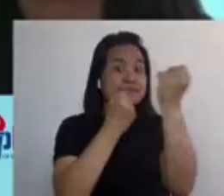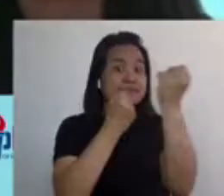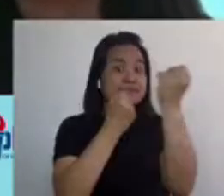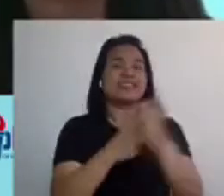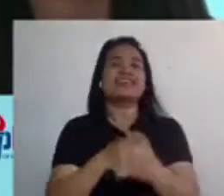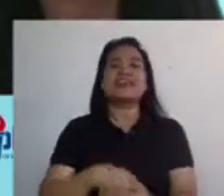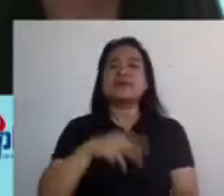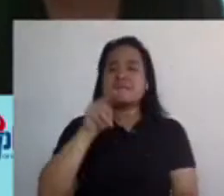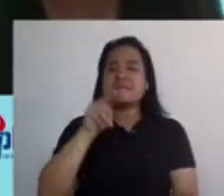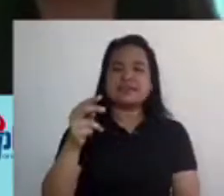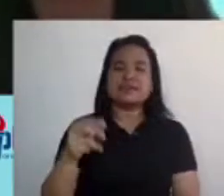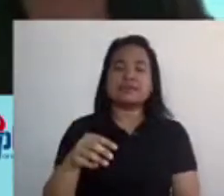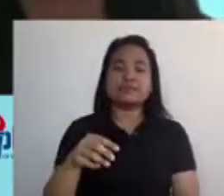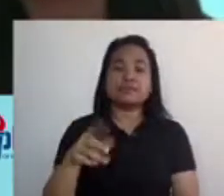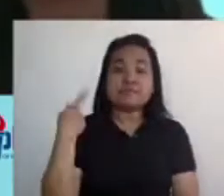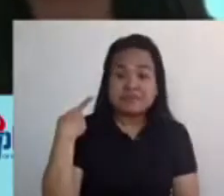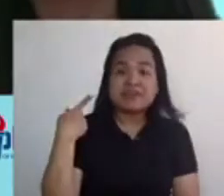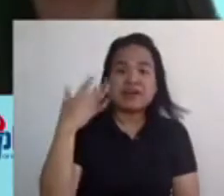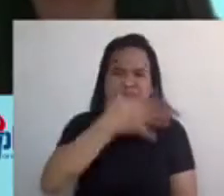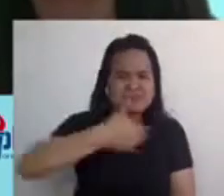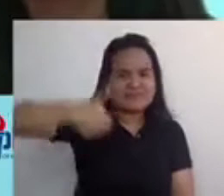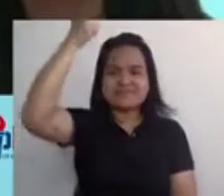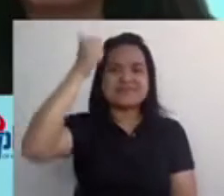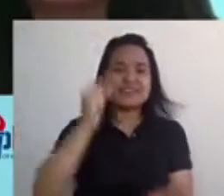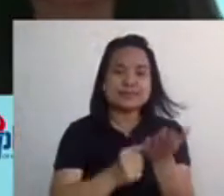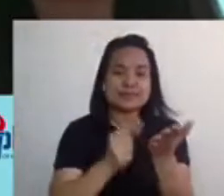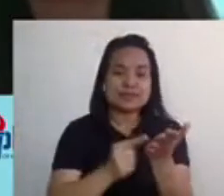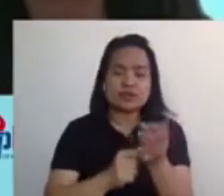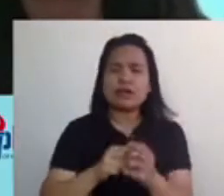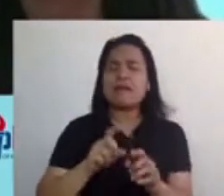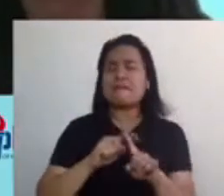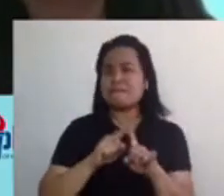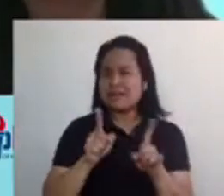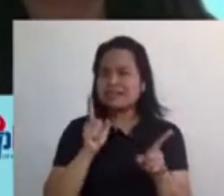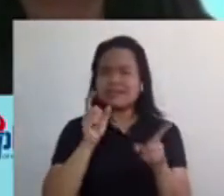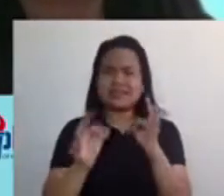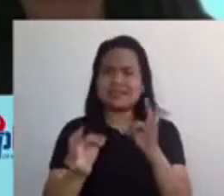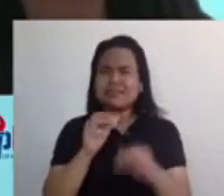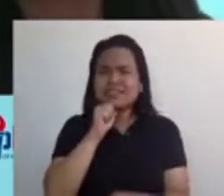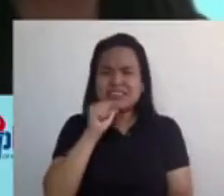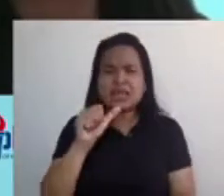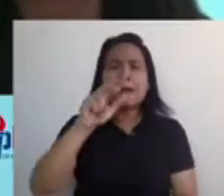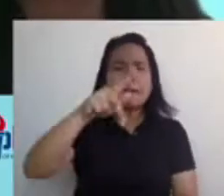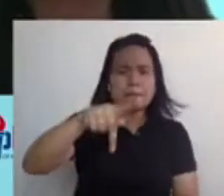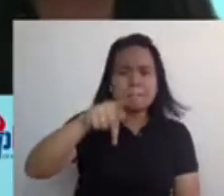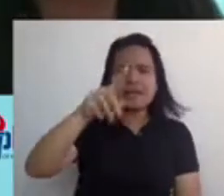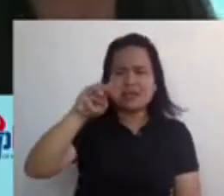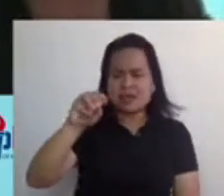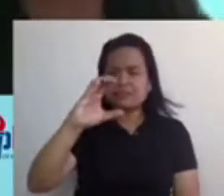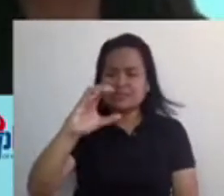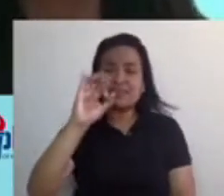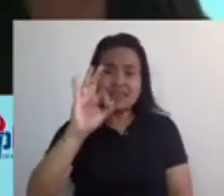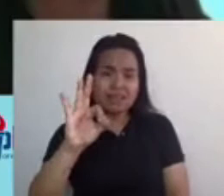or outstanding. If you are unable to submit a PMCF and you have their documented feedback